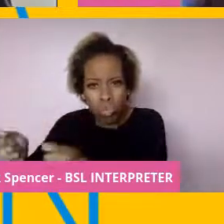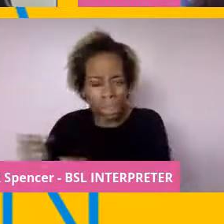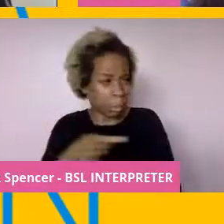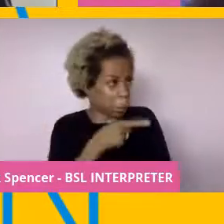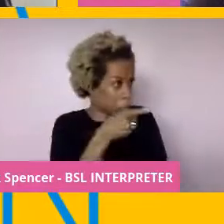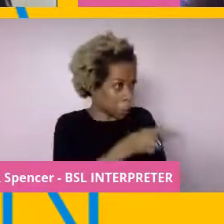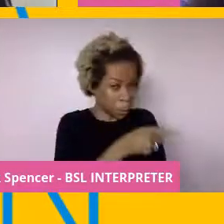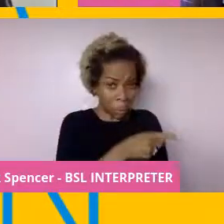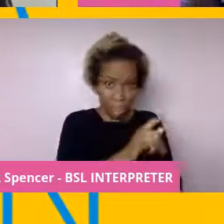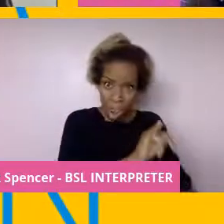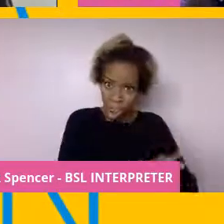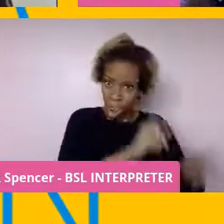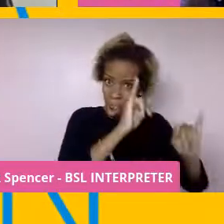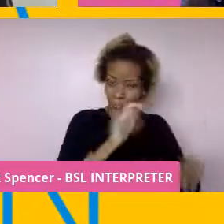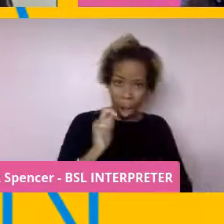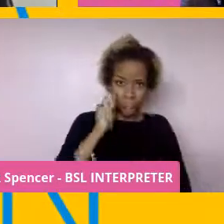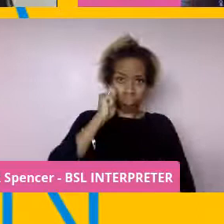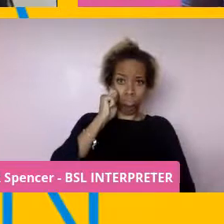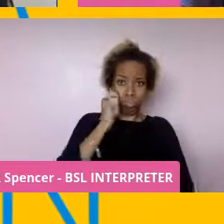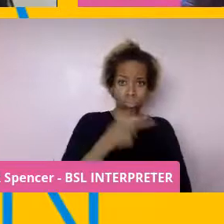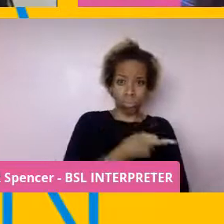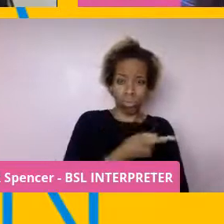as abhorrent as any, and